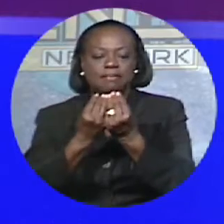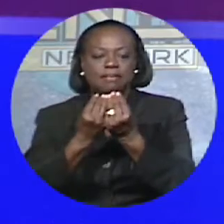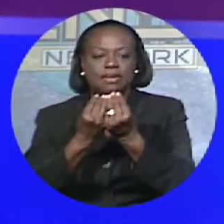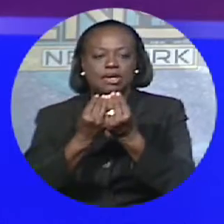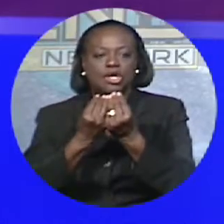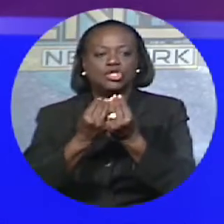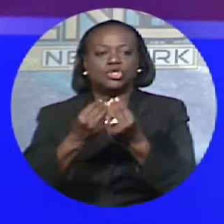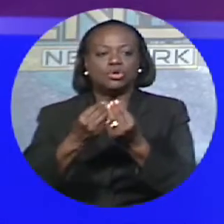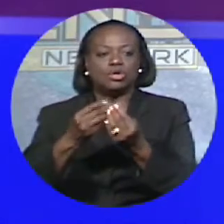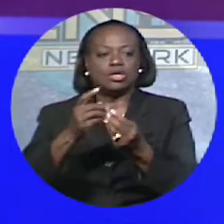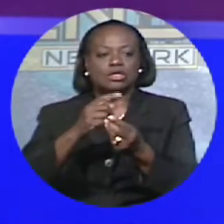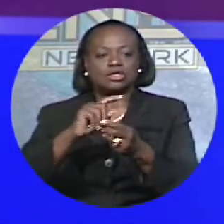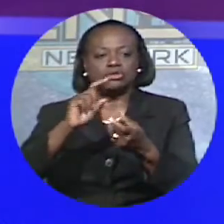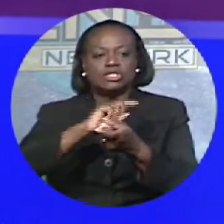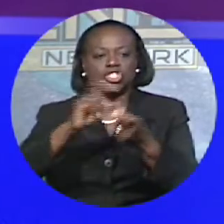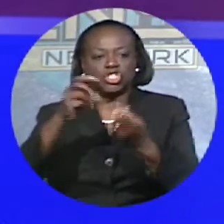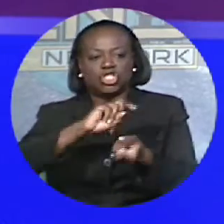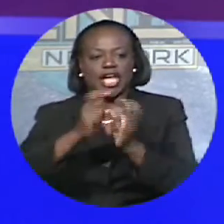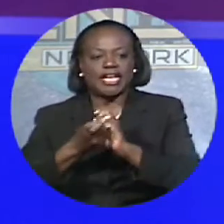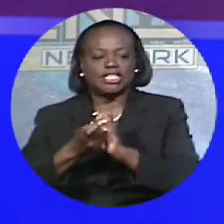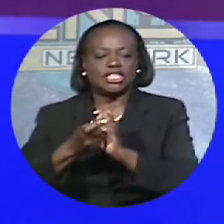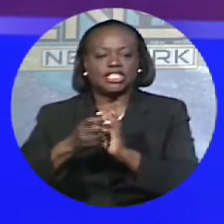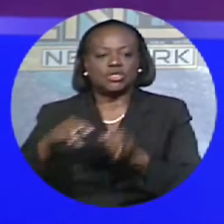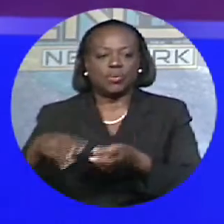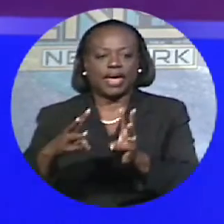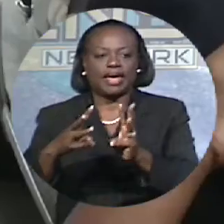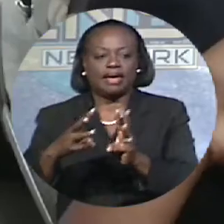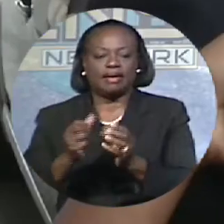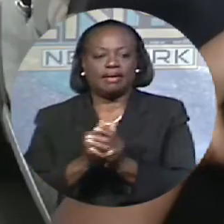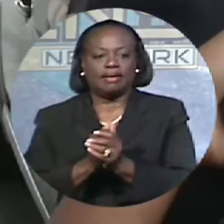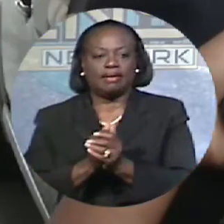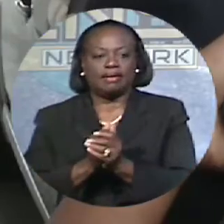majority share in BTC to the government.